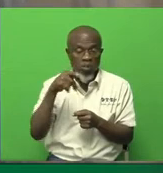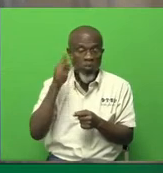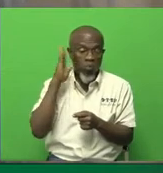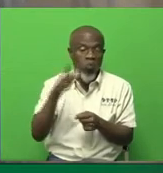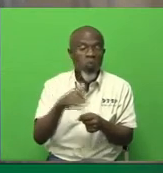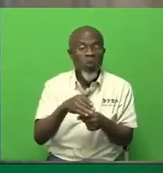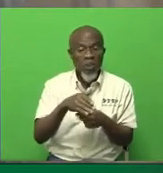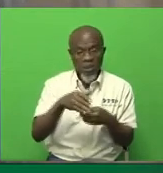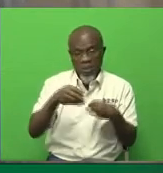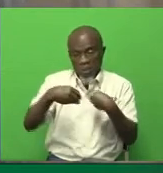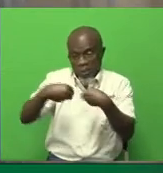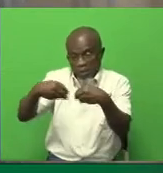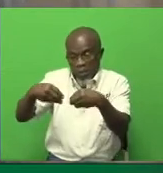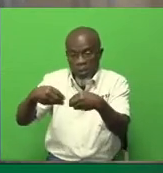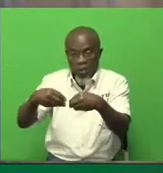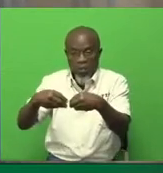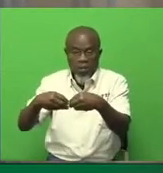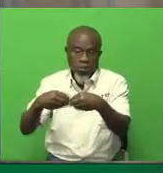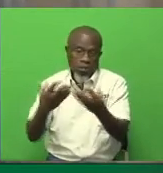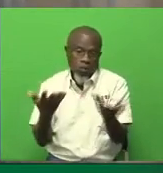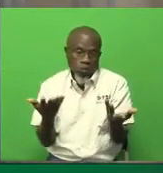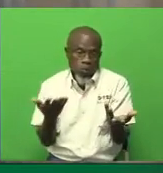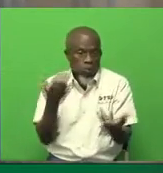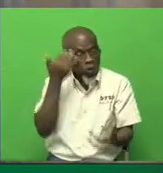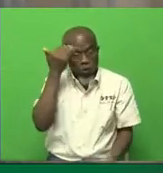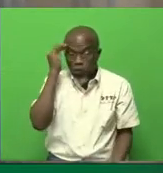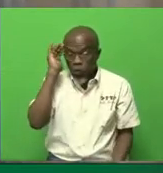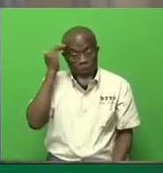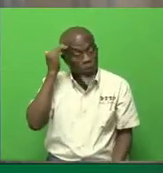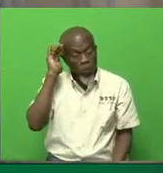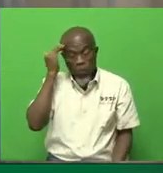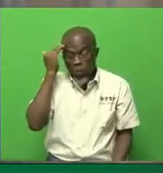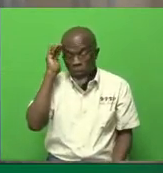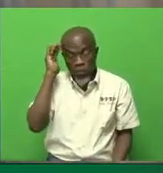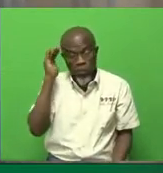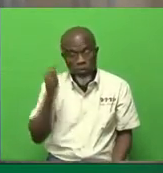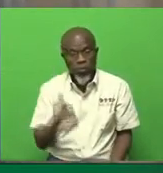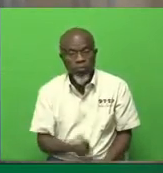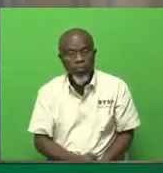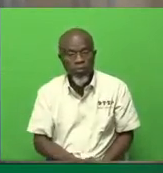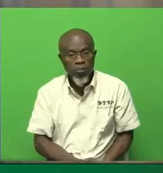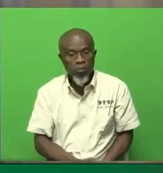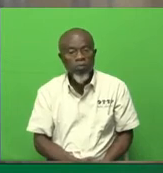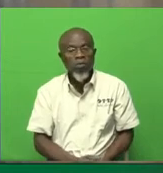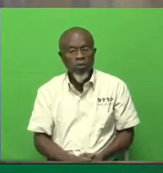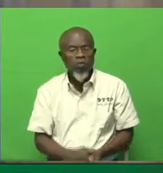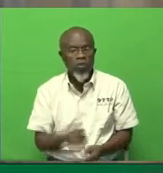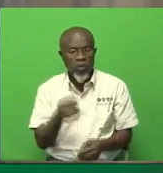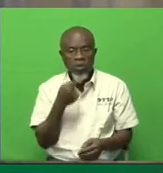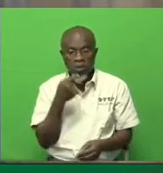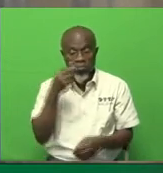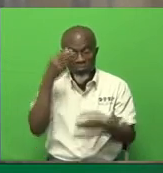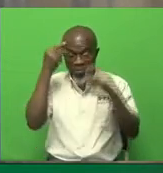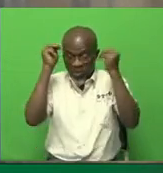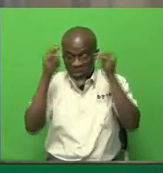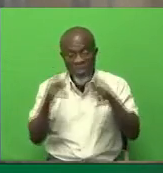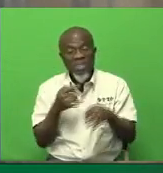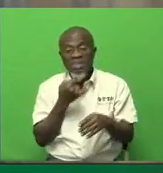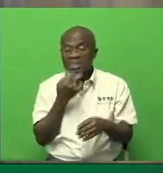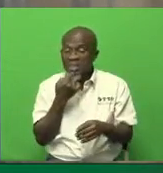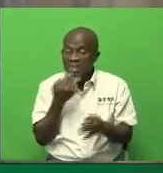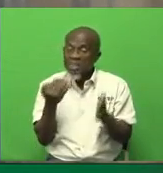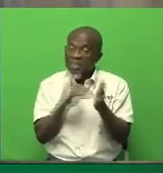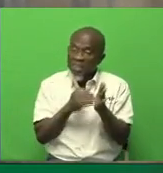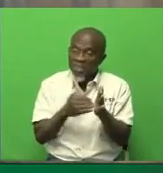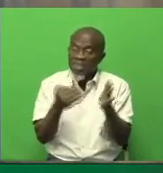so what is the way for an energy sector because Minister admits repeatedly it is the Cornerstone of the economy it has remained the